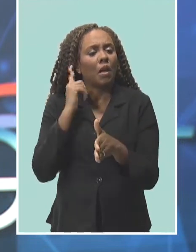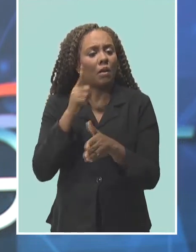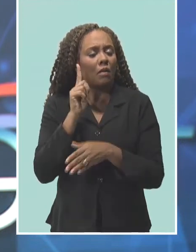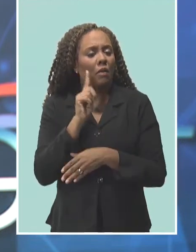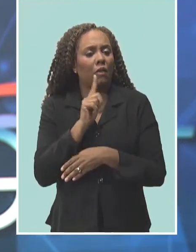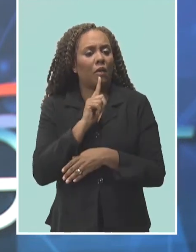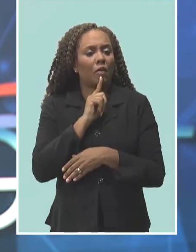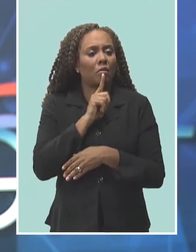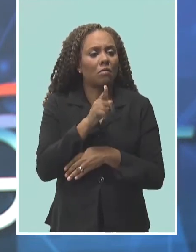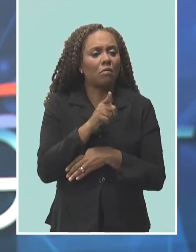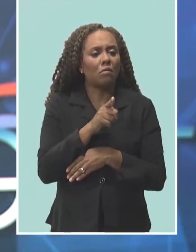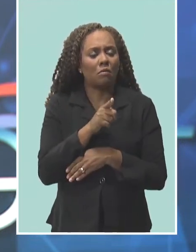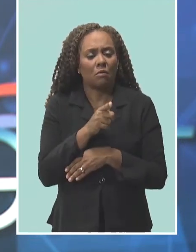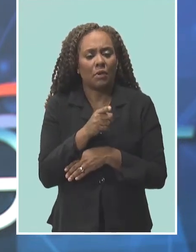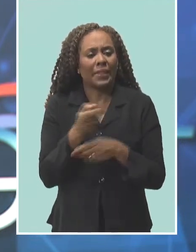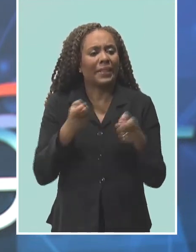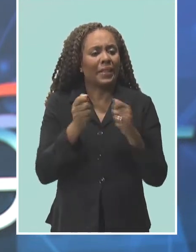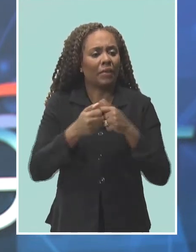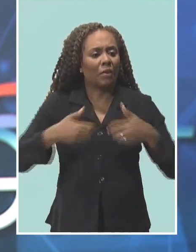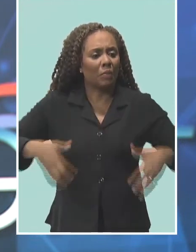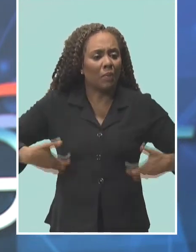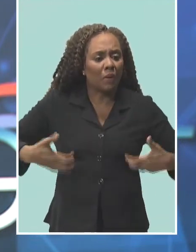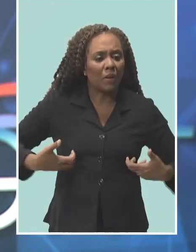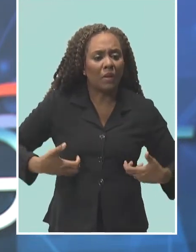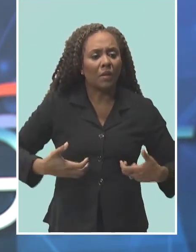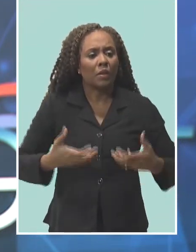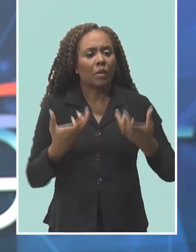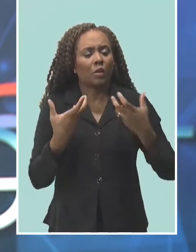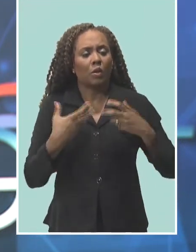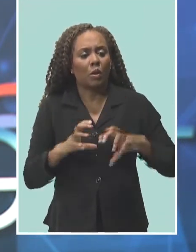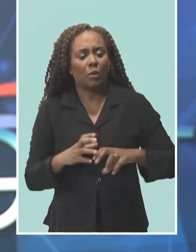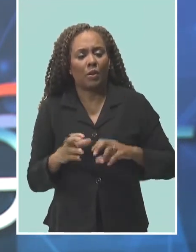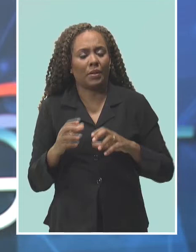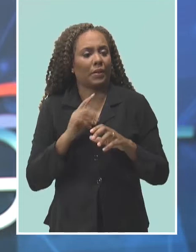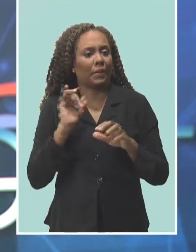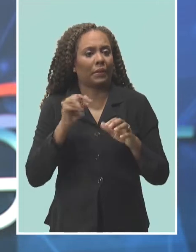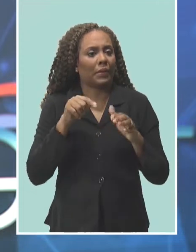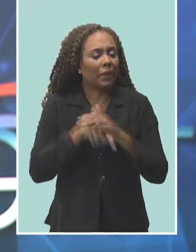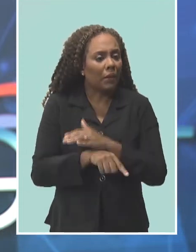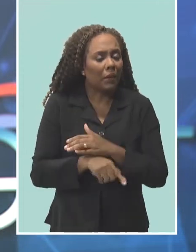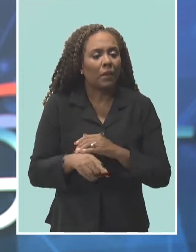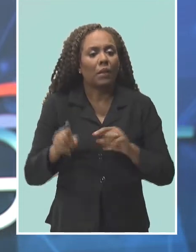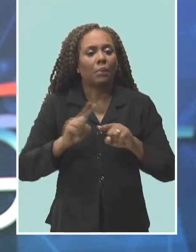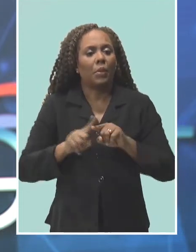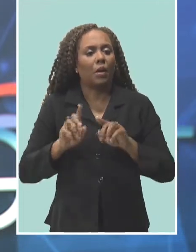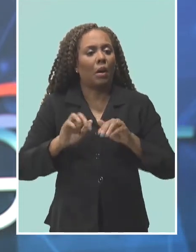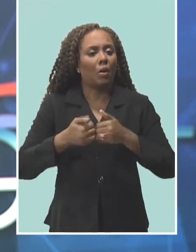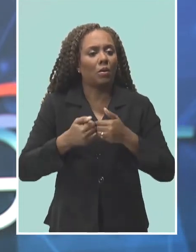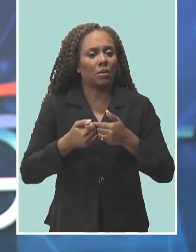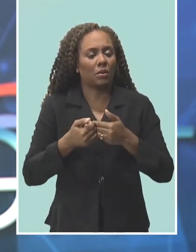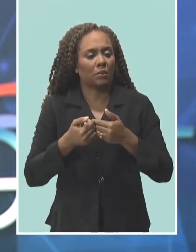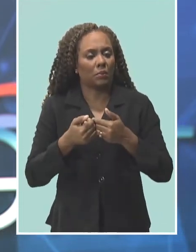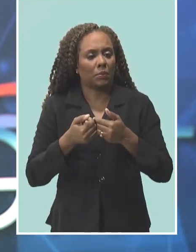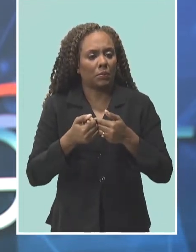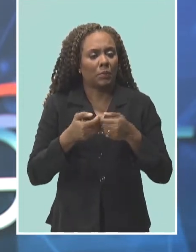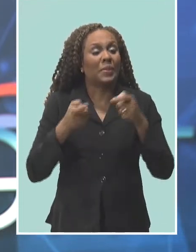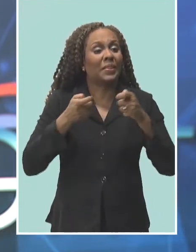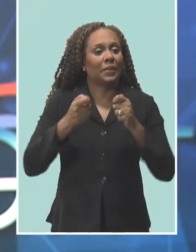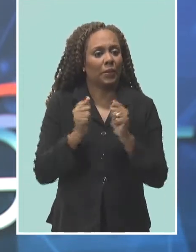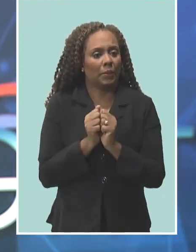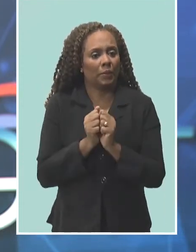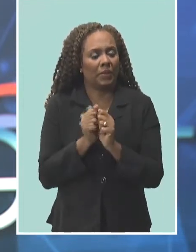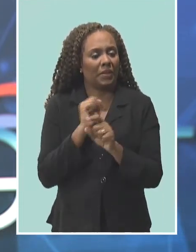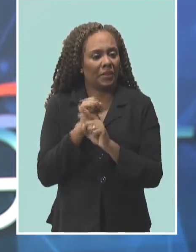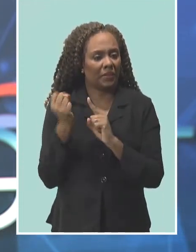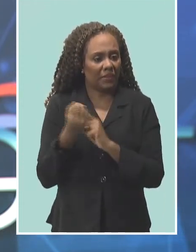aims to reduce monkey crop damage rather than reduce the monkey population. Well, the Barbados Association of Journalists